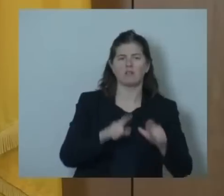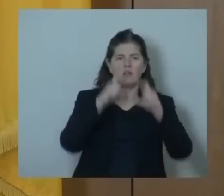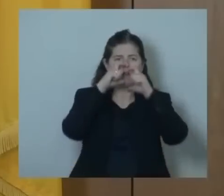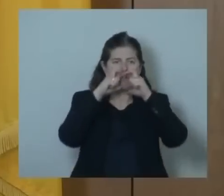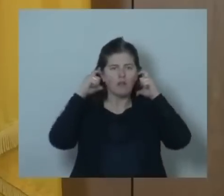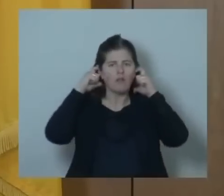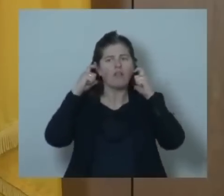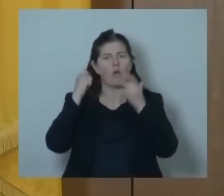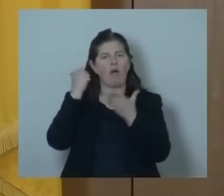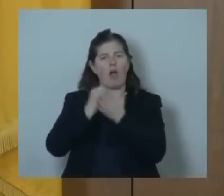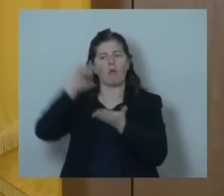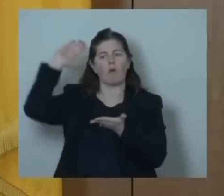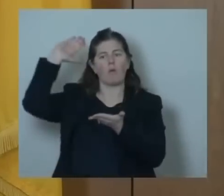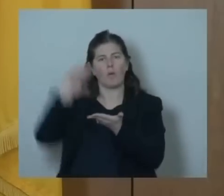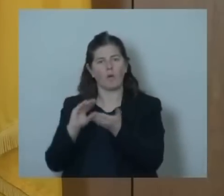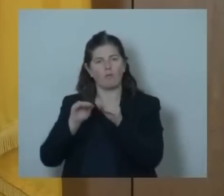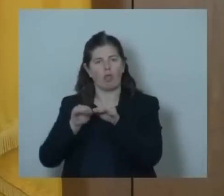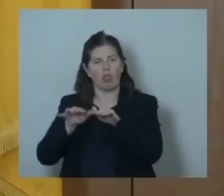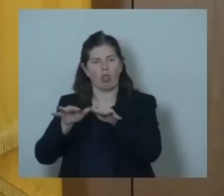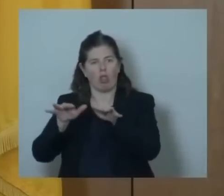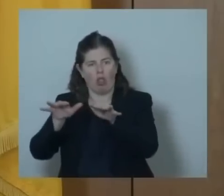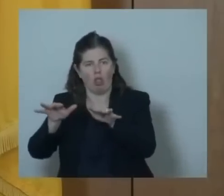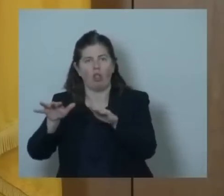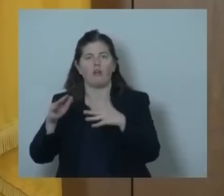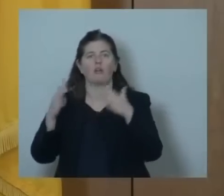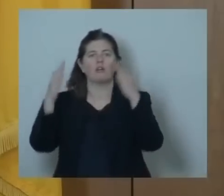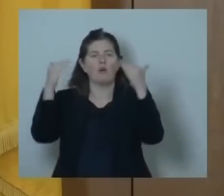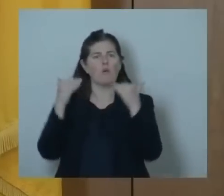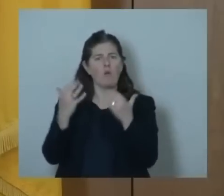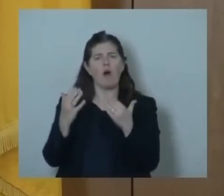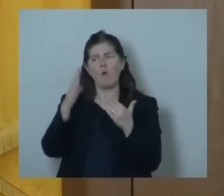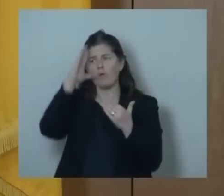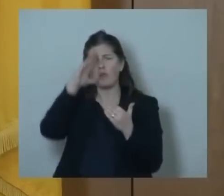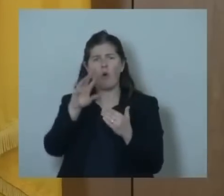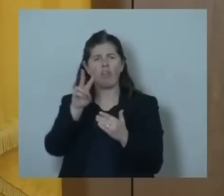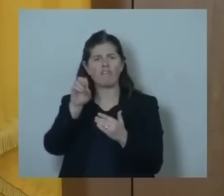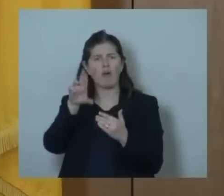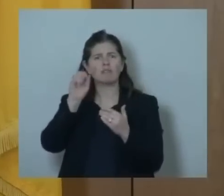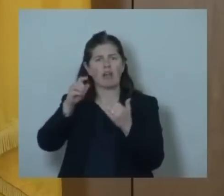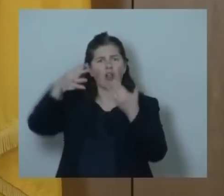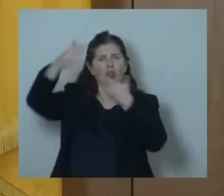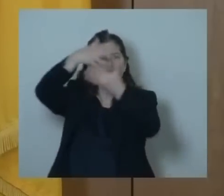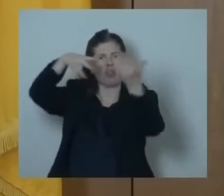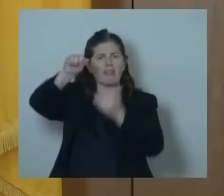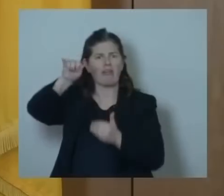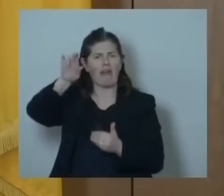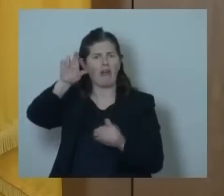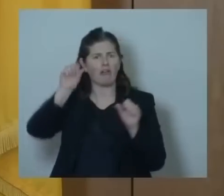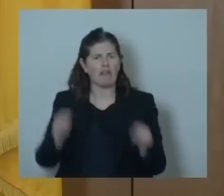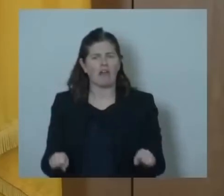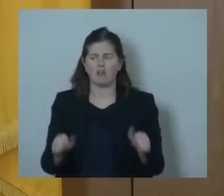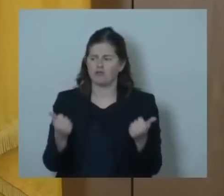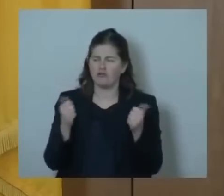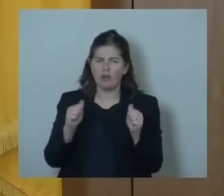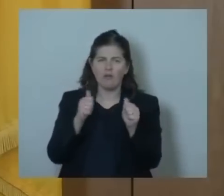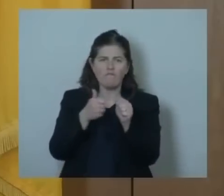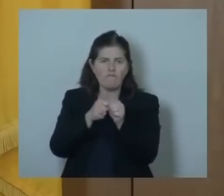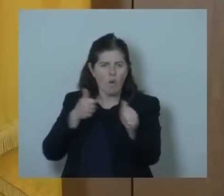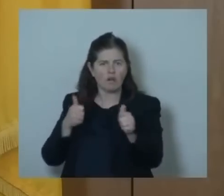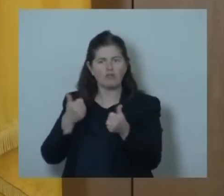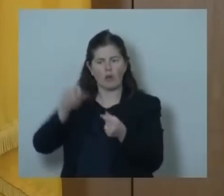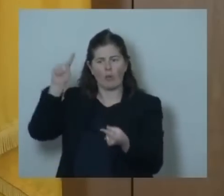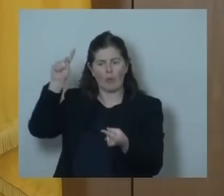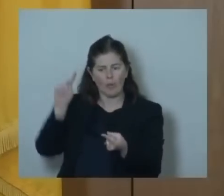transmission. That's exactly what we want. We know it's airborne, so let's not do that. Let's do everything we can to